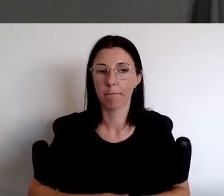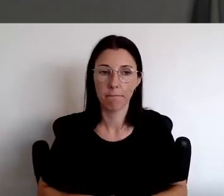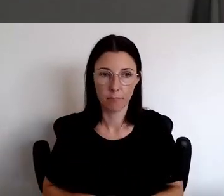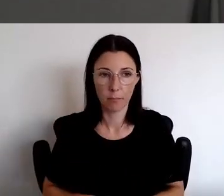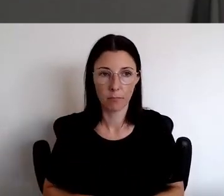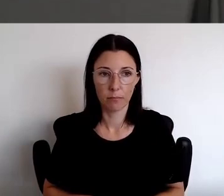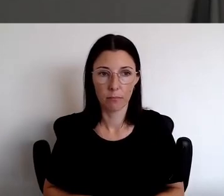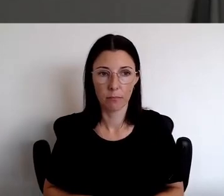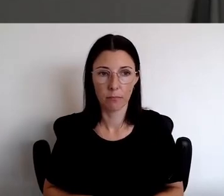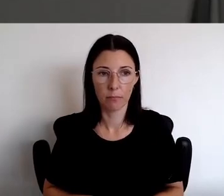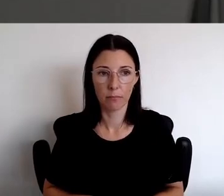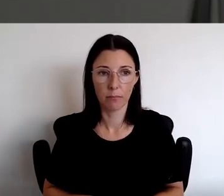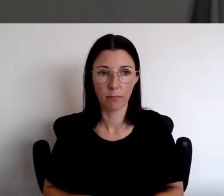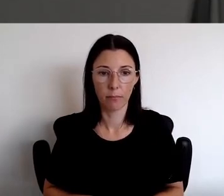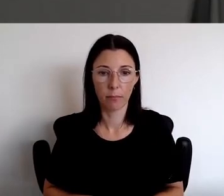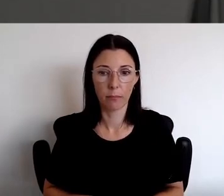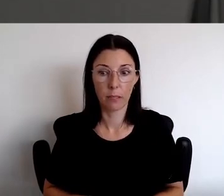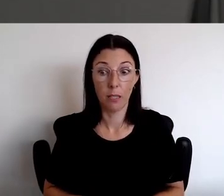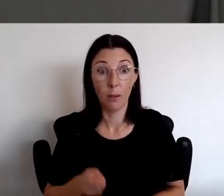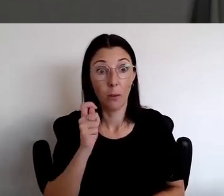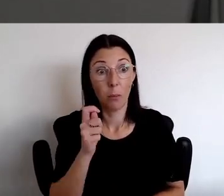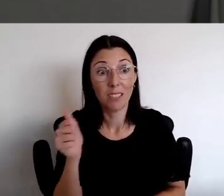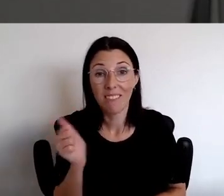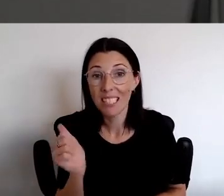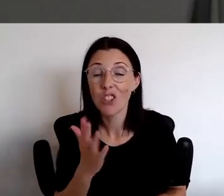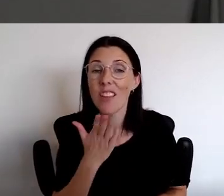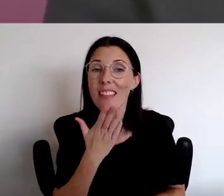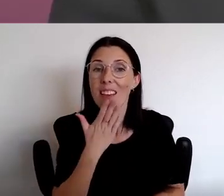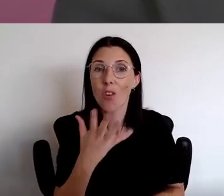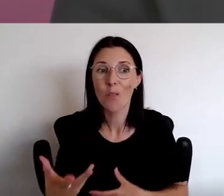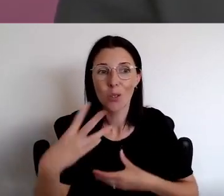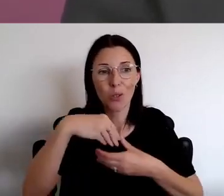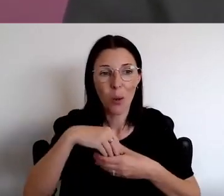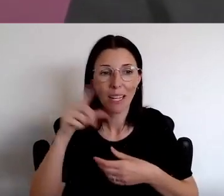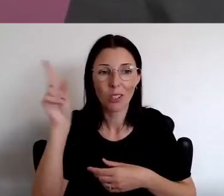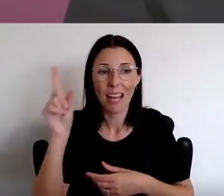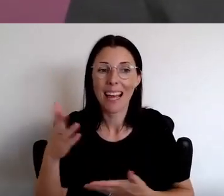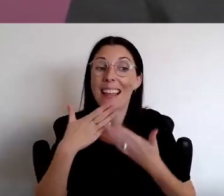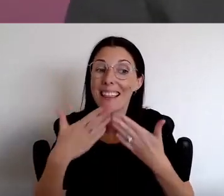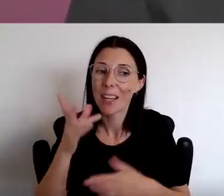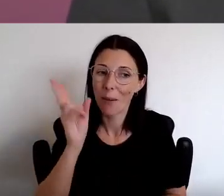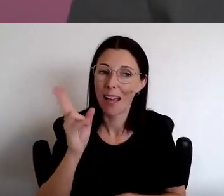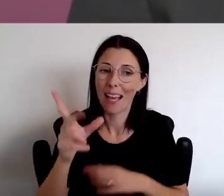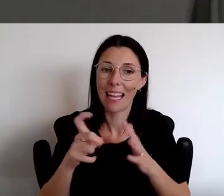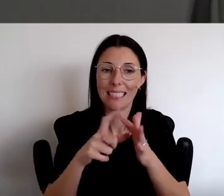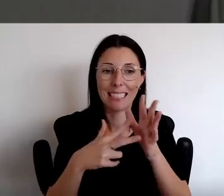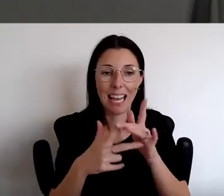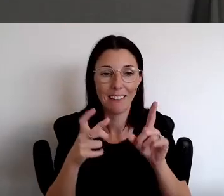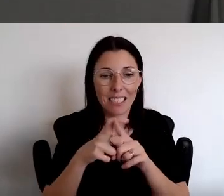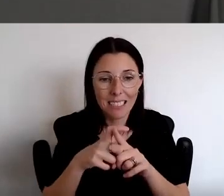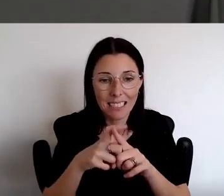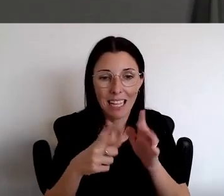Well, that's almost it. So thank you for joining us today, and a big thank you again to David, Linda and